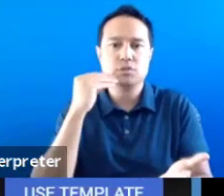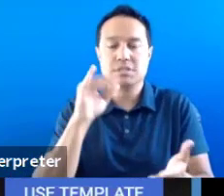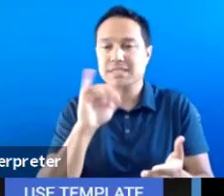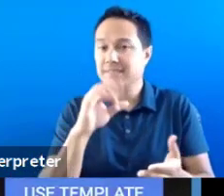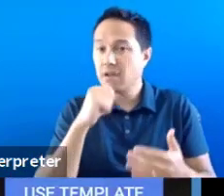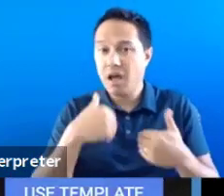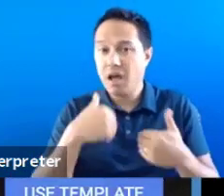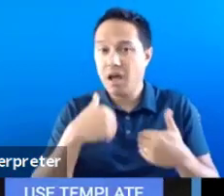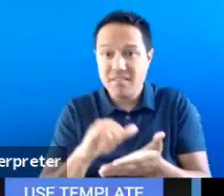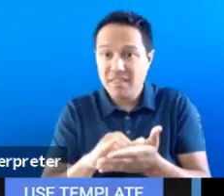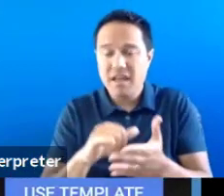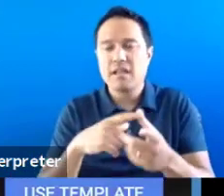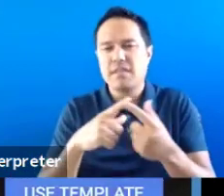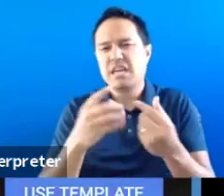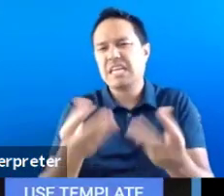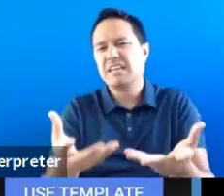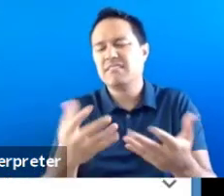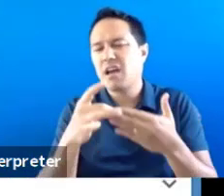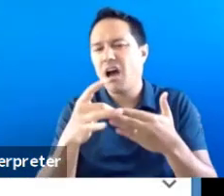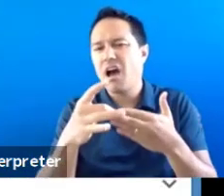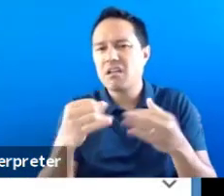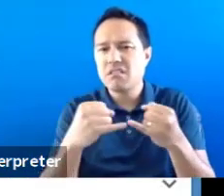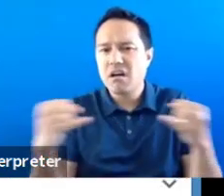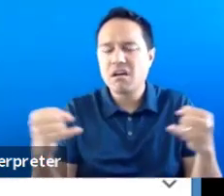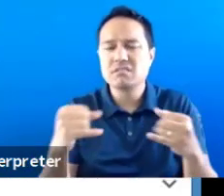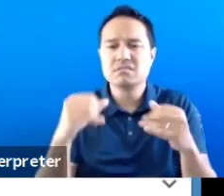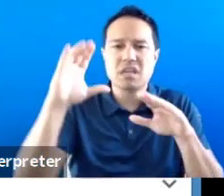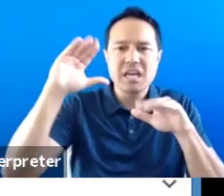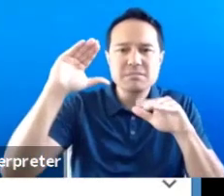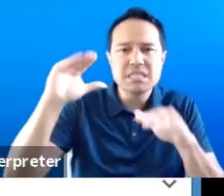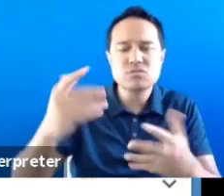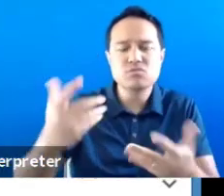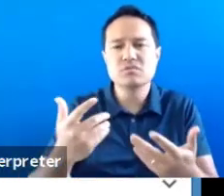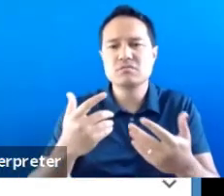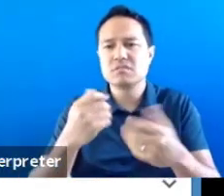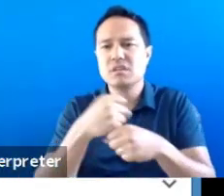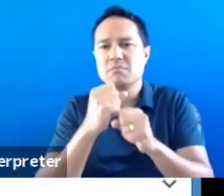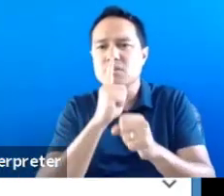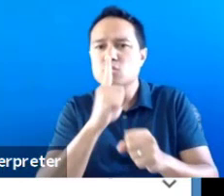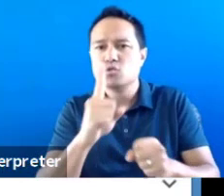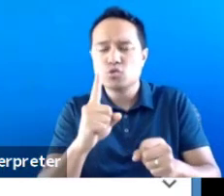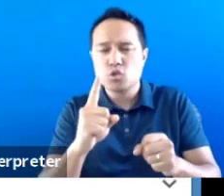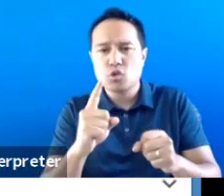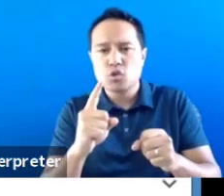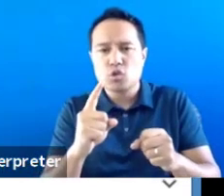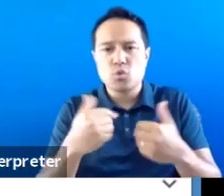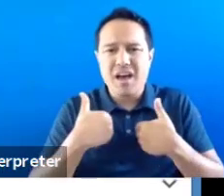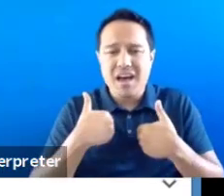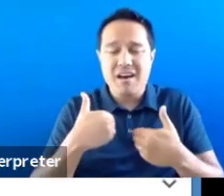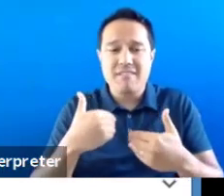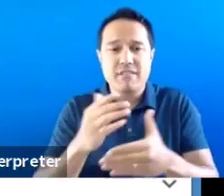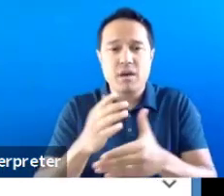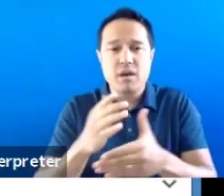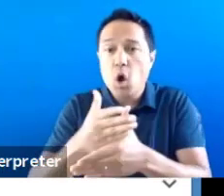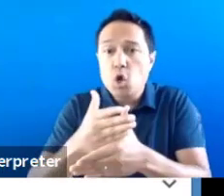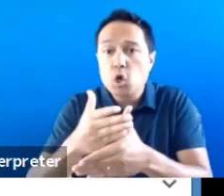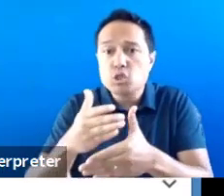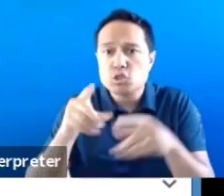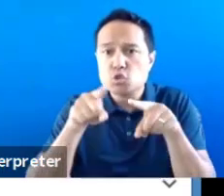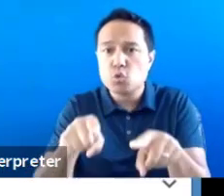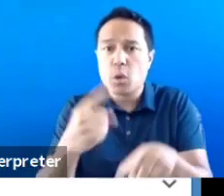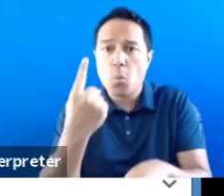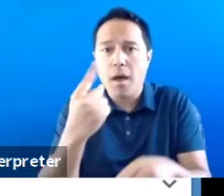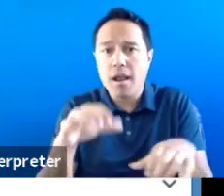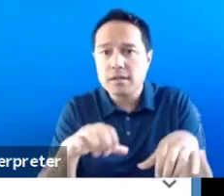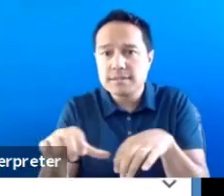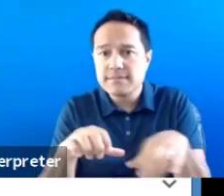and some expectations that they have partners during this activity, and you might randomly use like a name generator